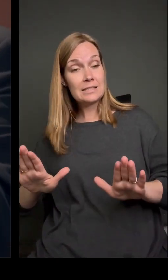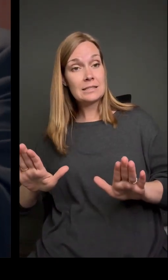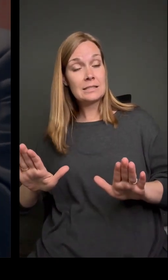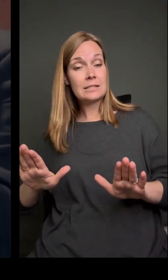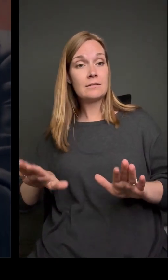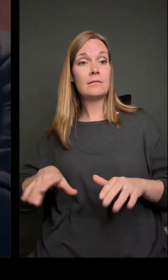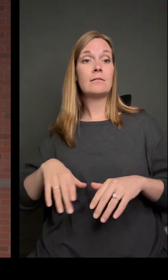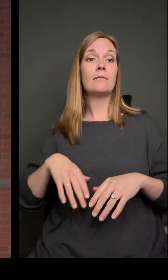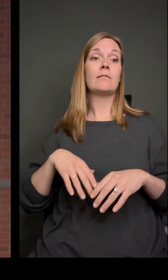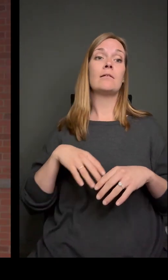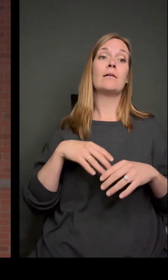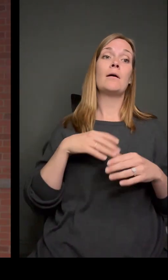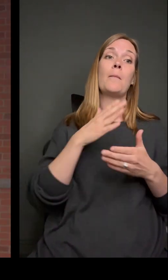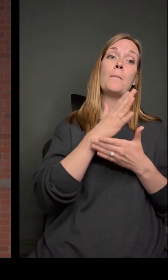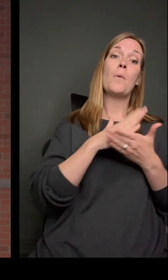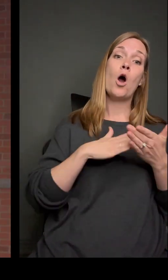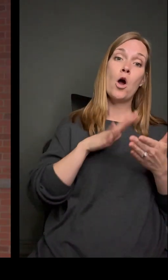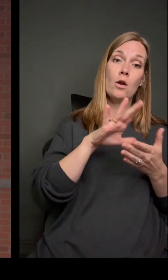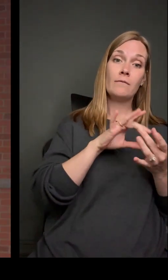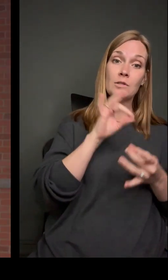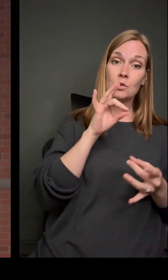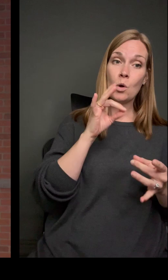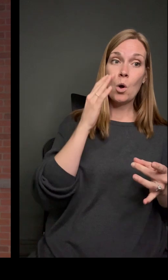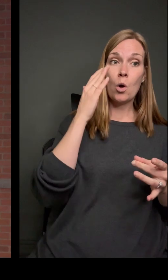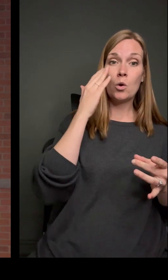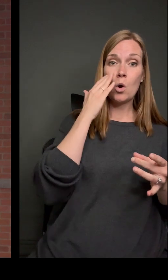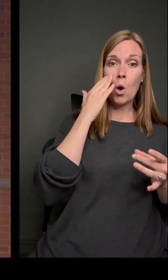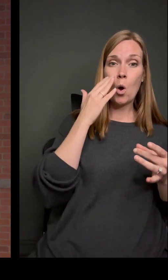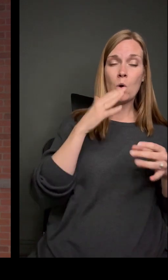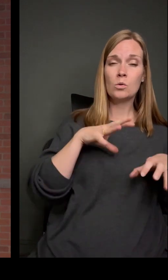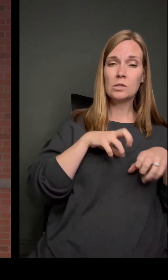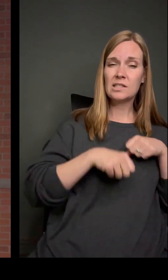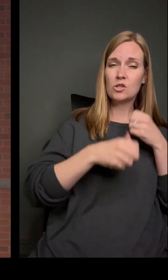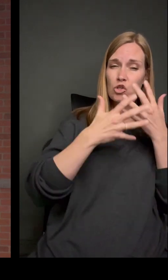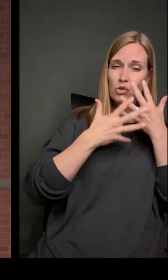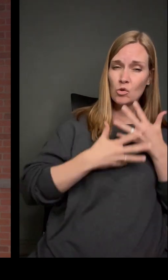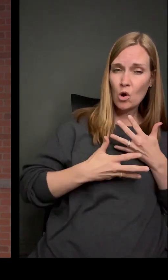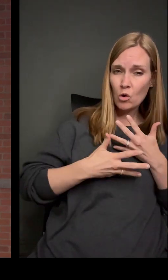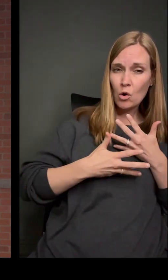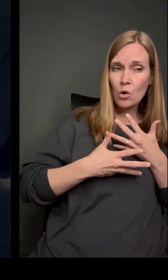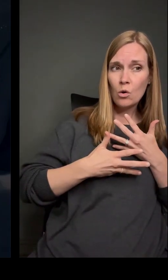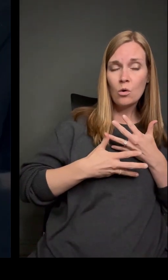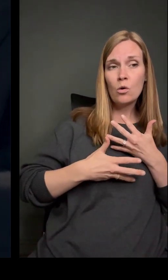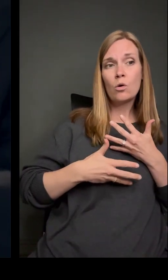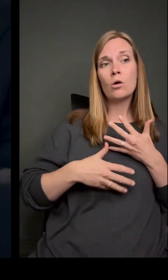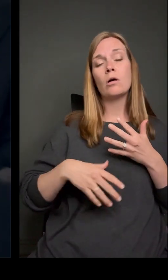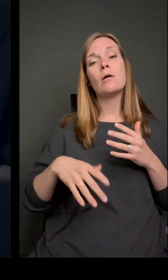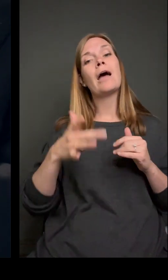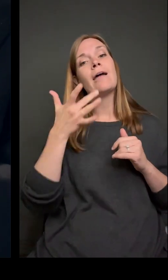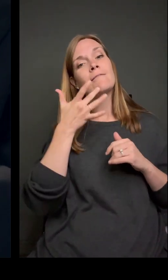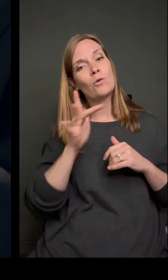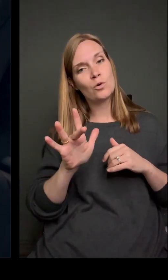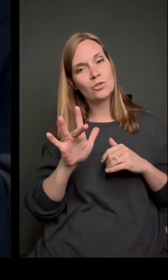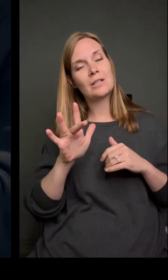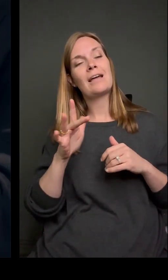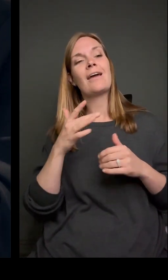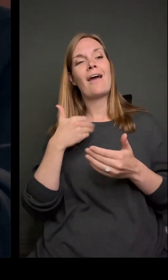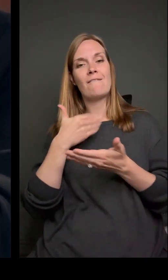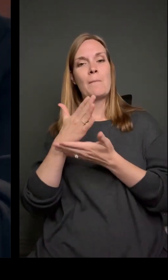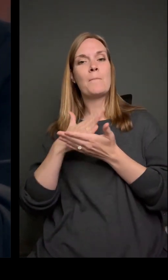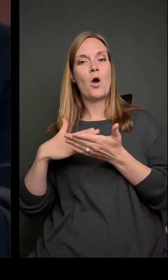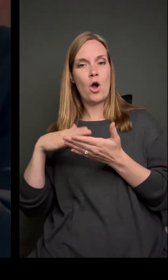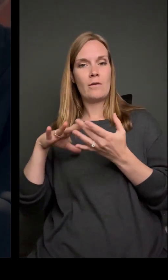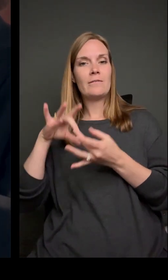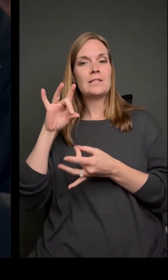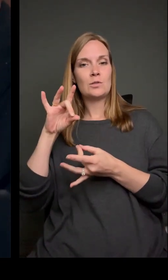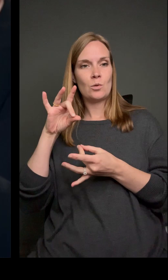tranquility. There's a part of the soul that knows great sorrow, but thank goodness there's a corresponding part of the soul that